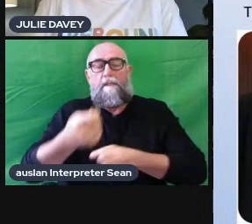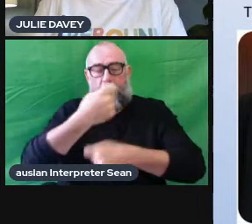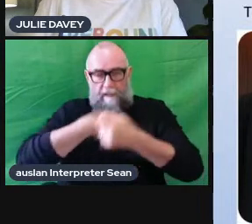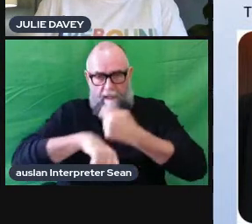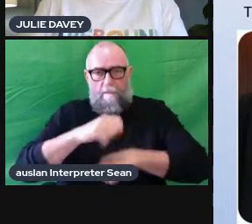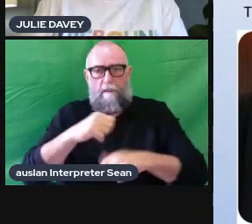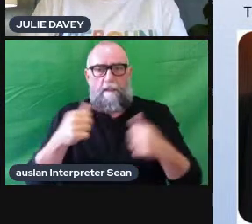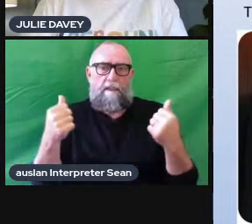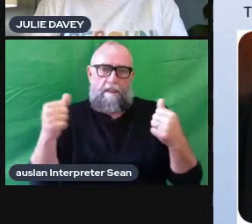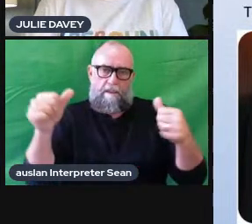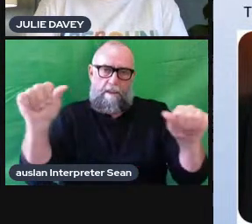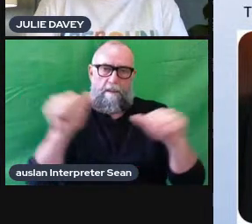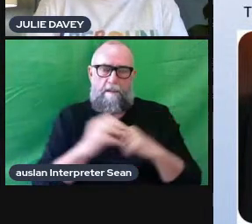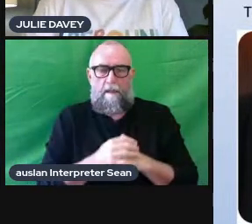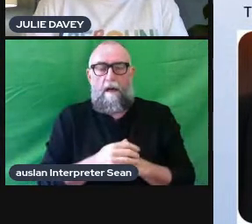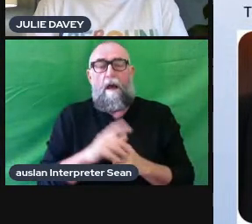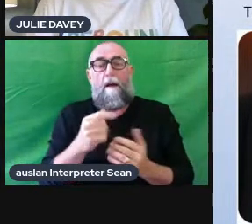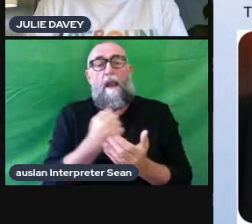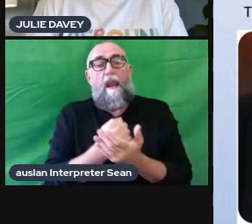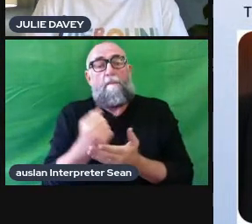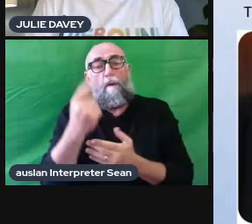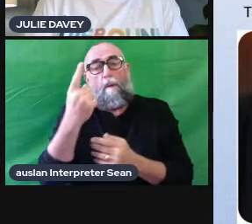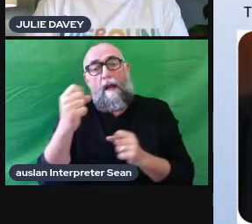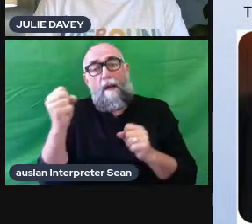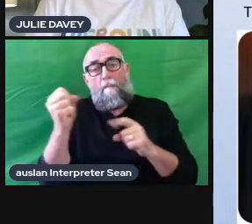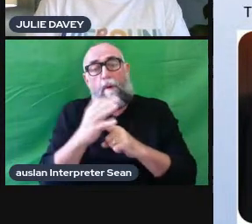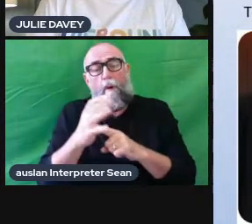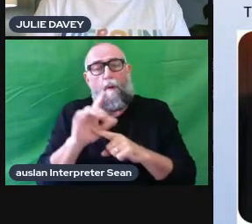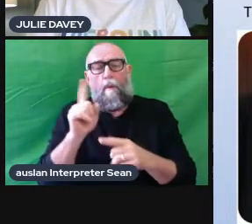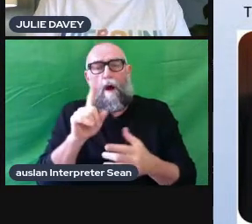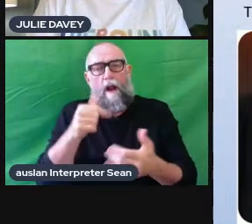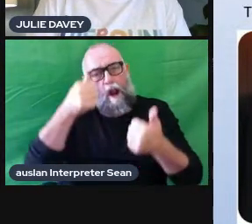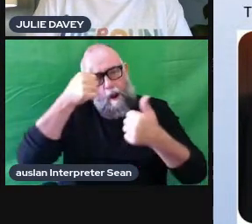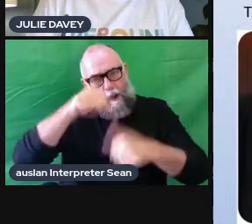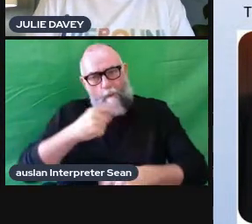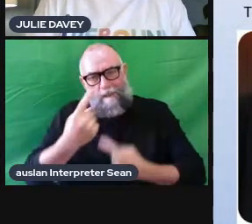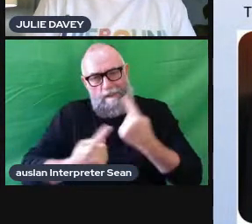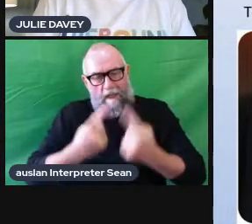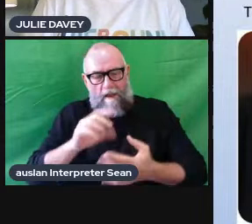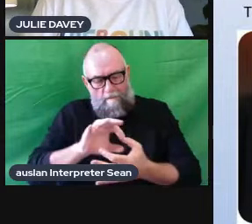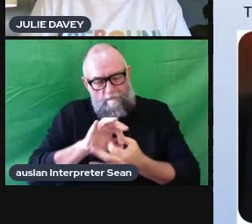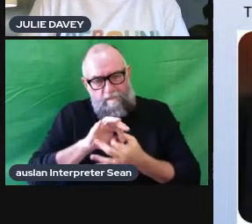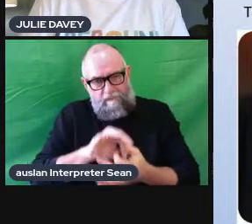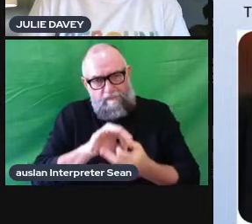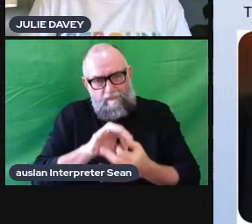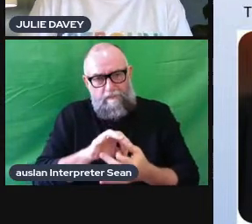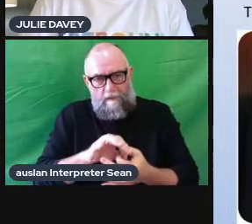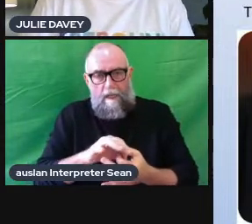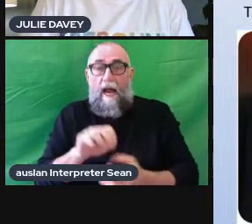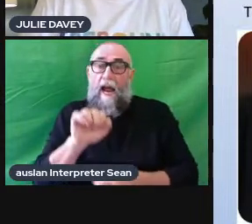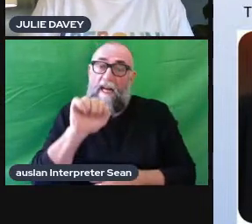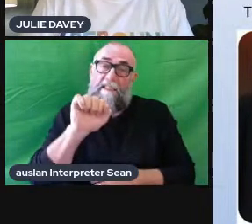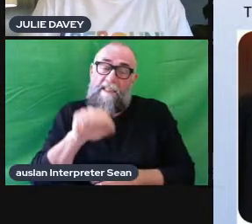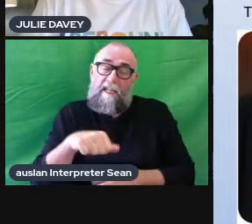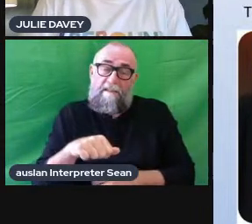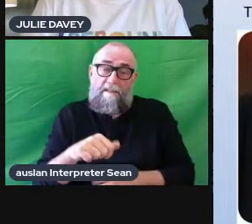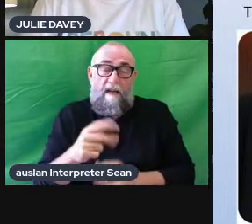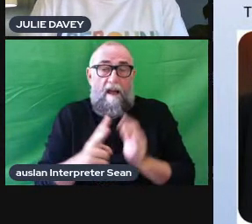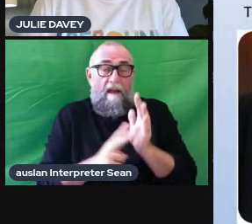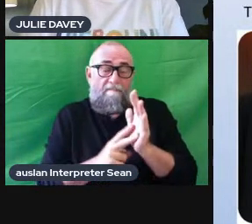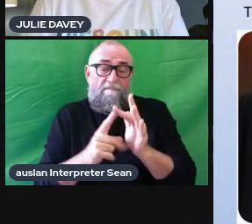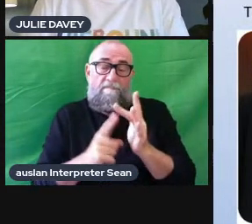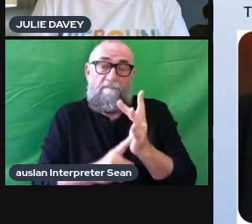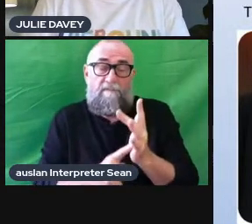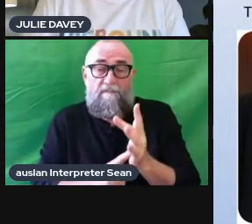is developing relationship, and yes, it does take a village. You can see on the top row are